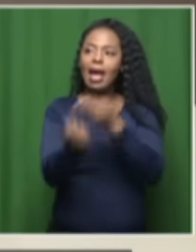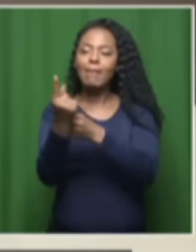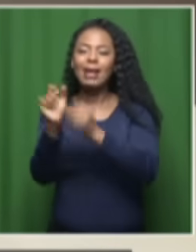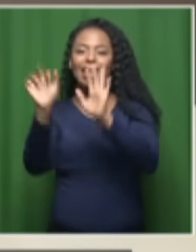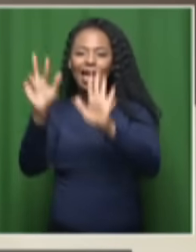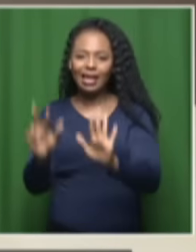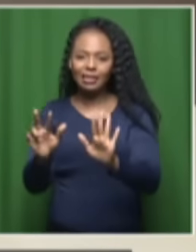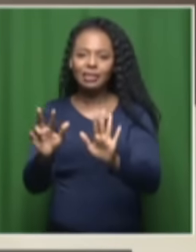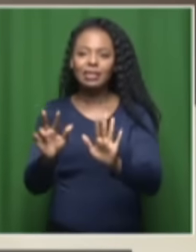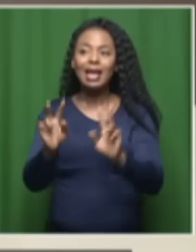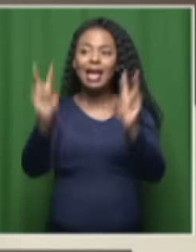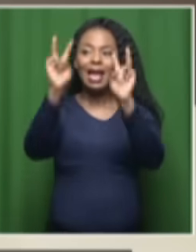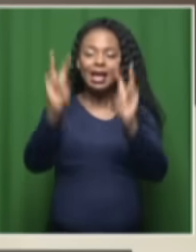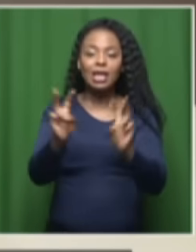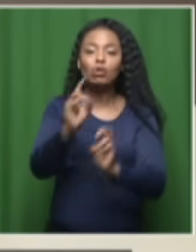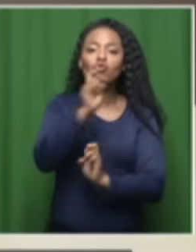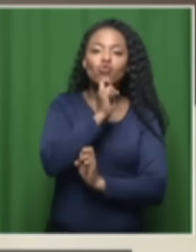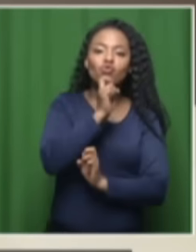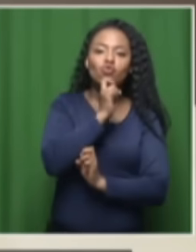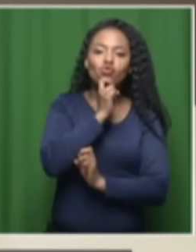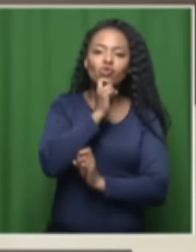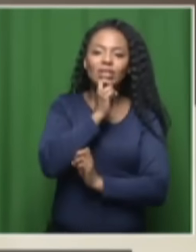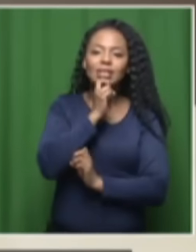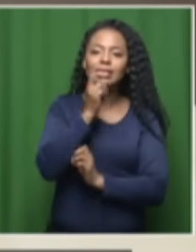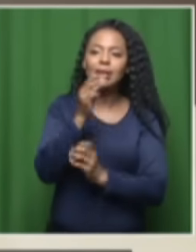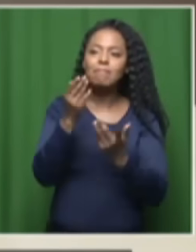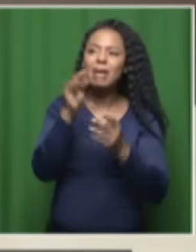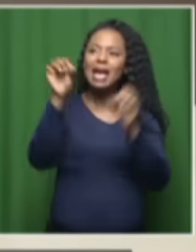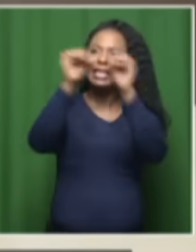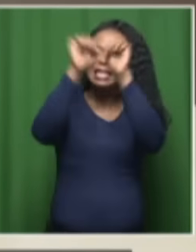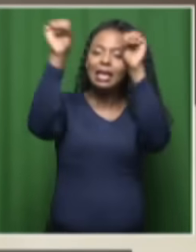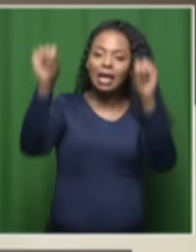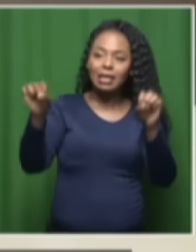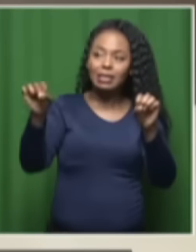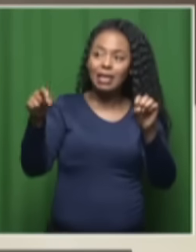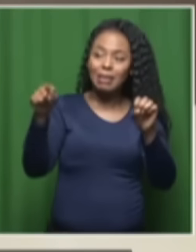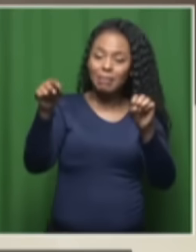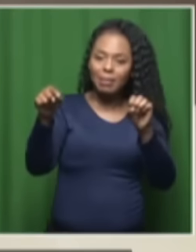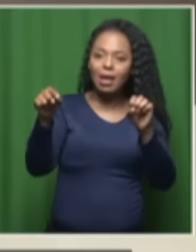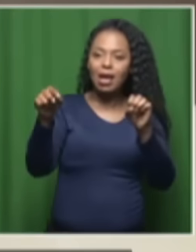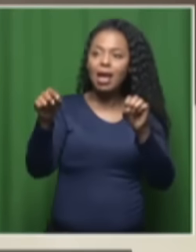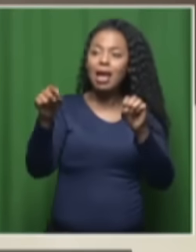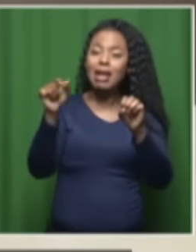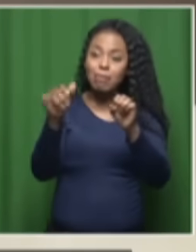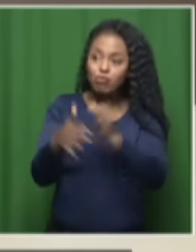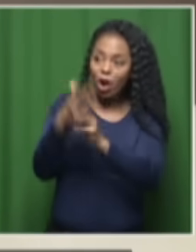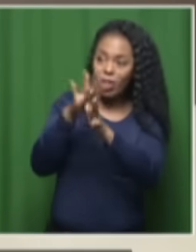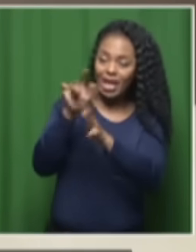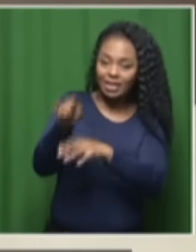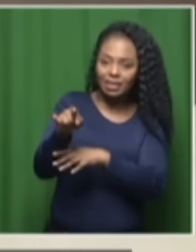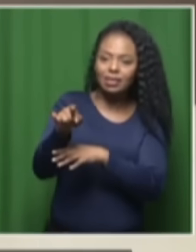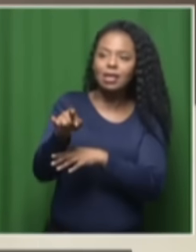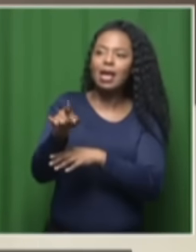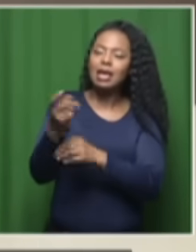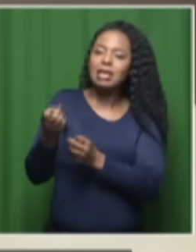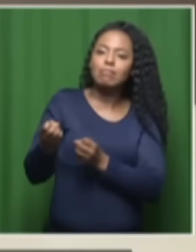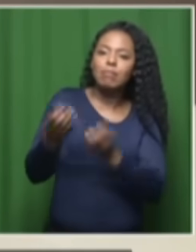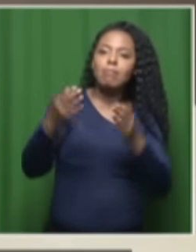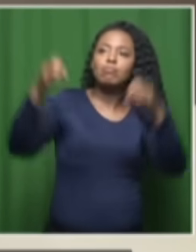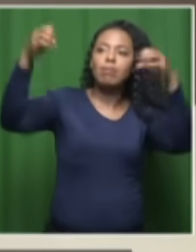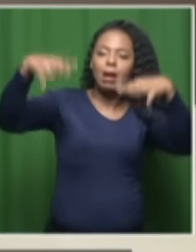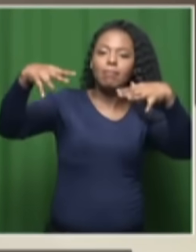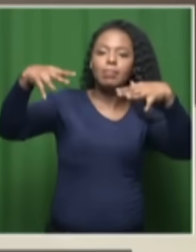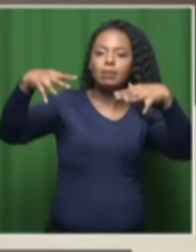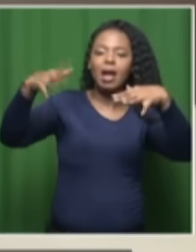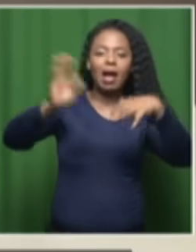energy intensive users, the big guys, the mines, the smelters, they generally deliver 2. But they don't get switched off. They have